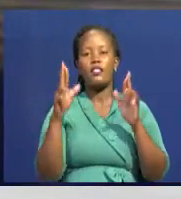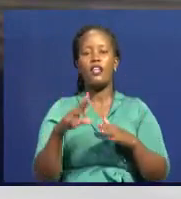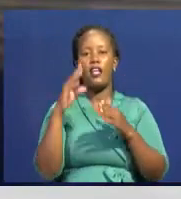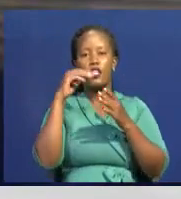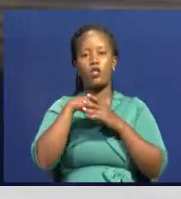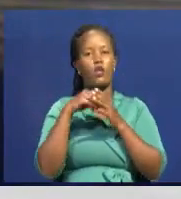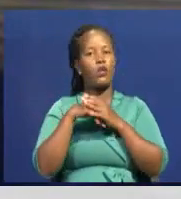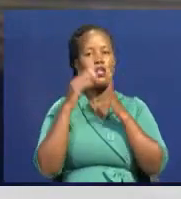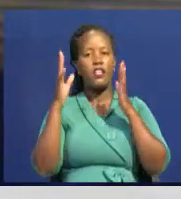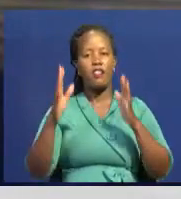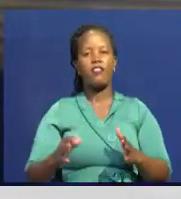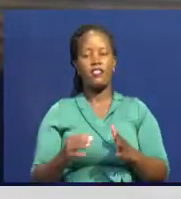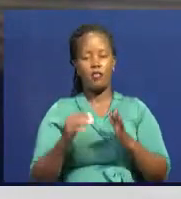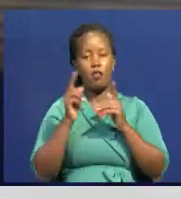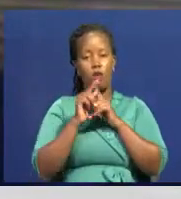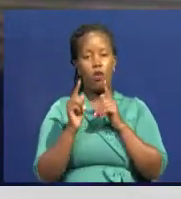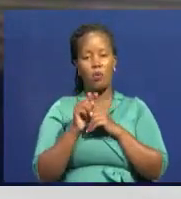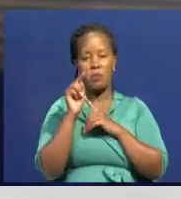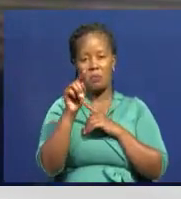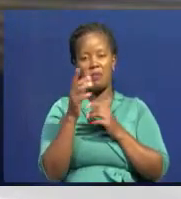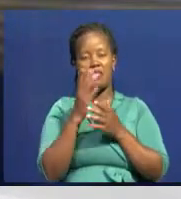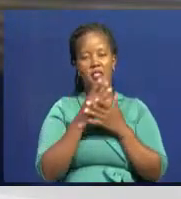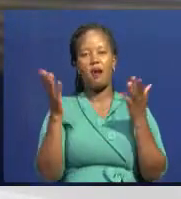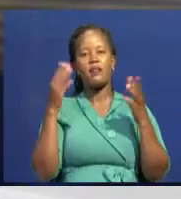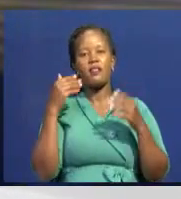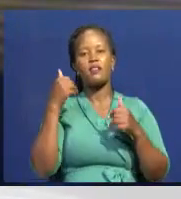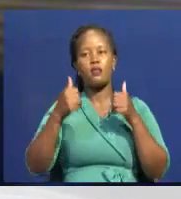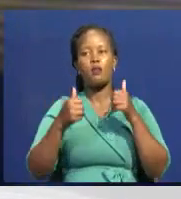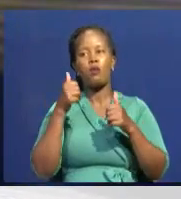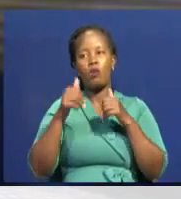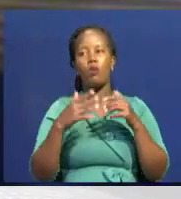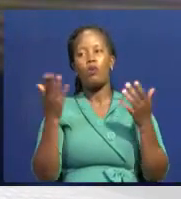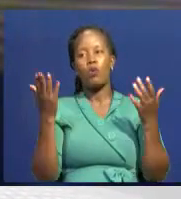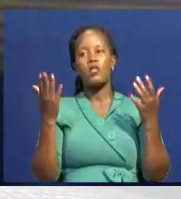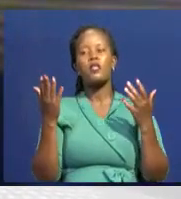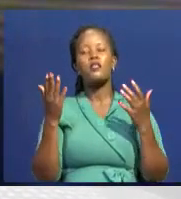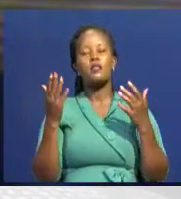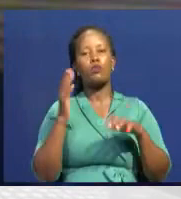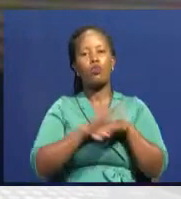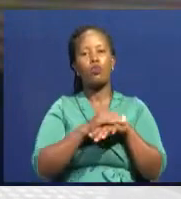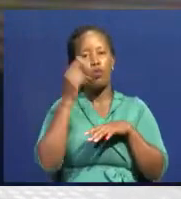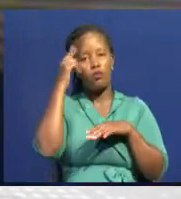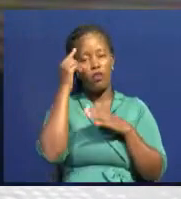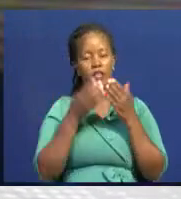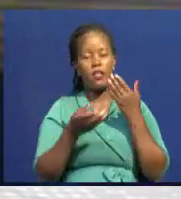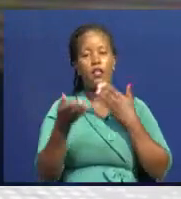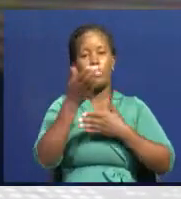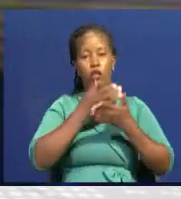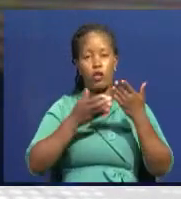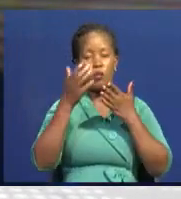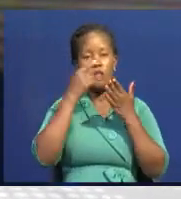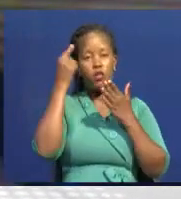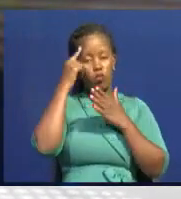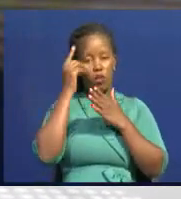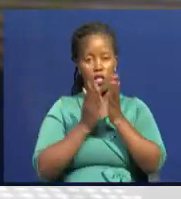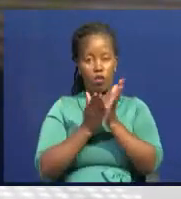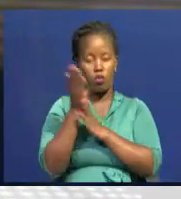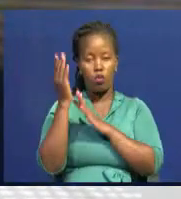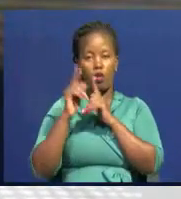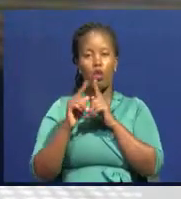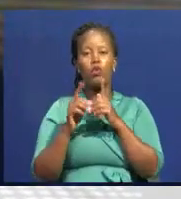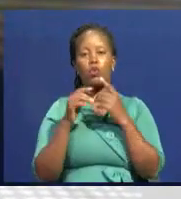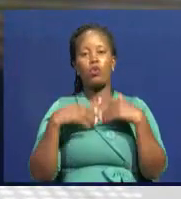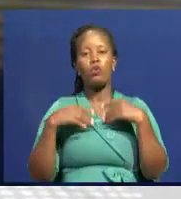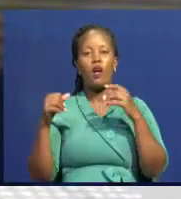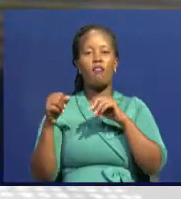and it's something that is worth for economists to think through and come up with